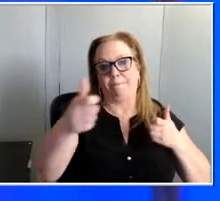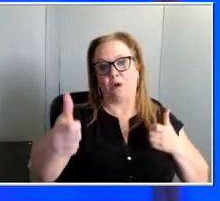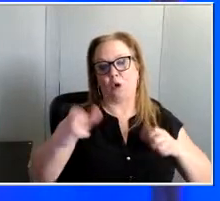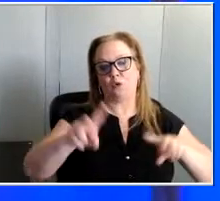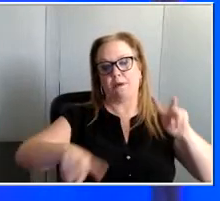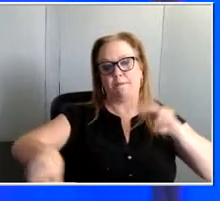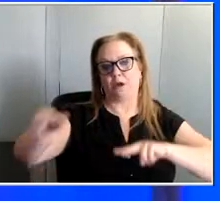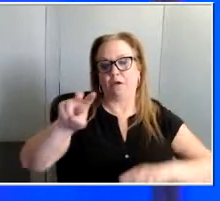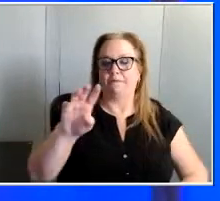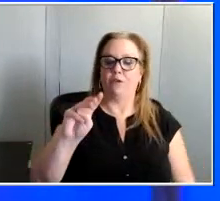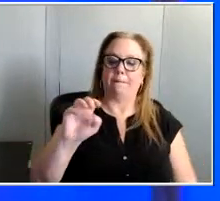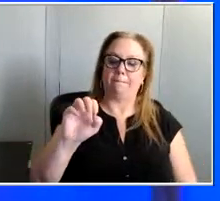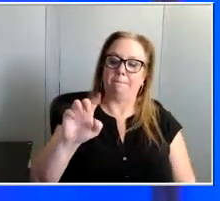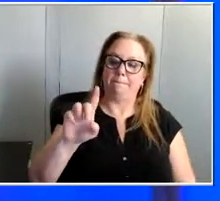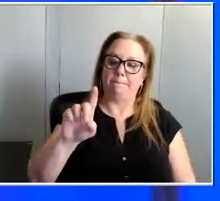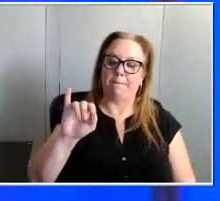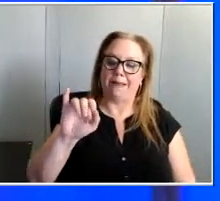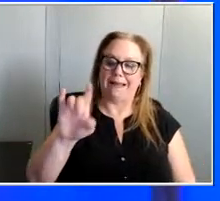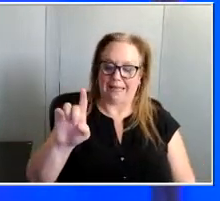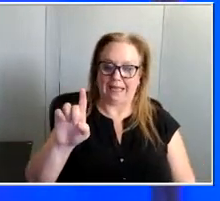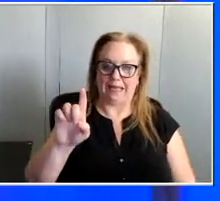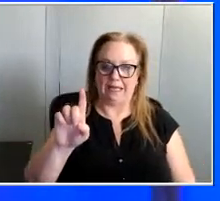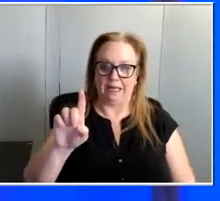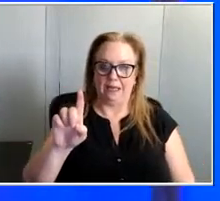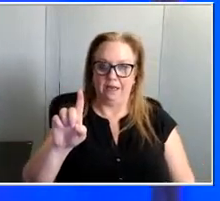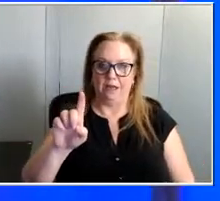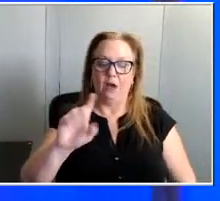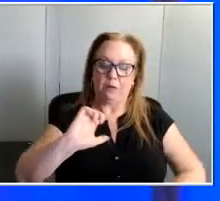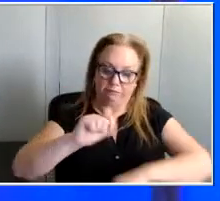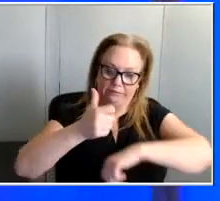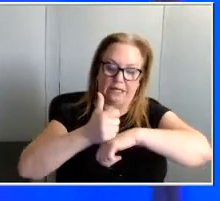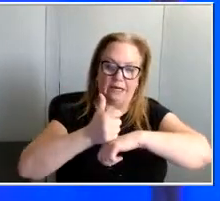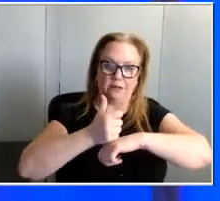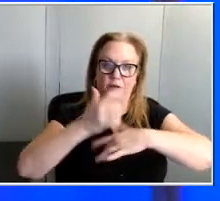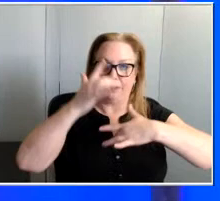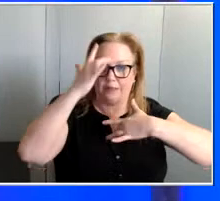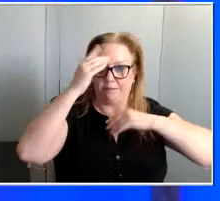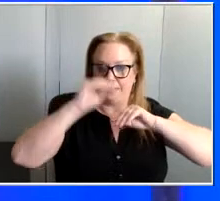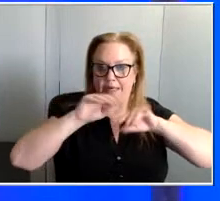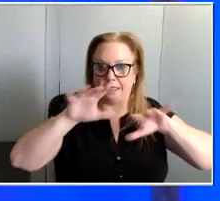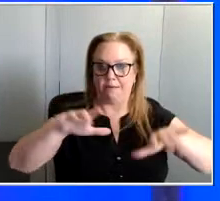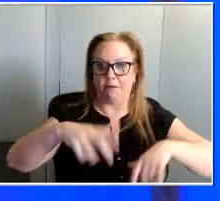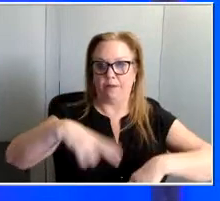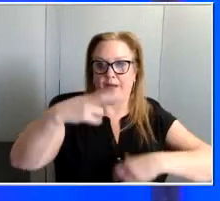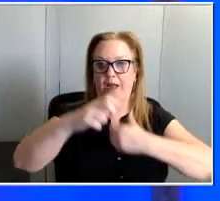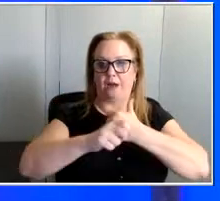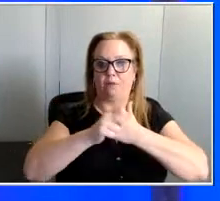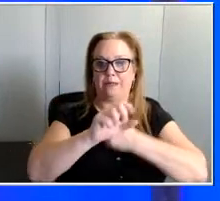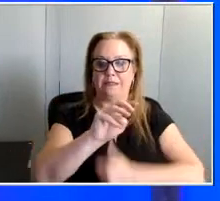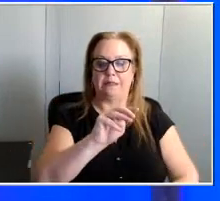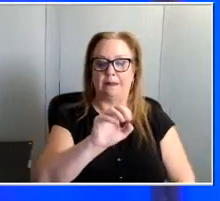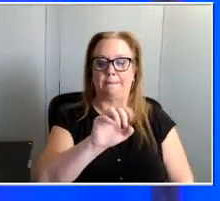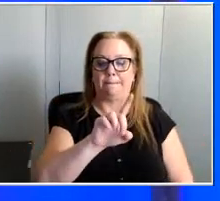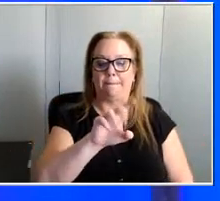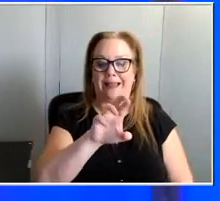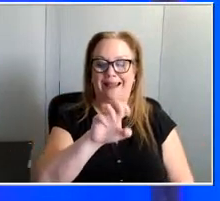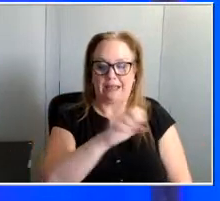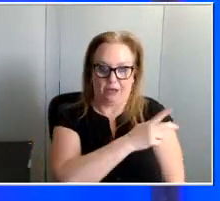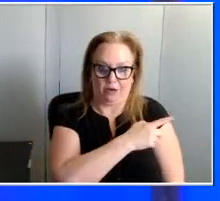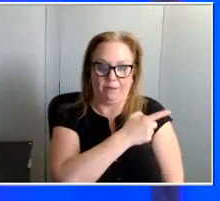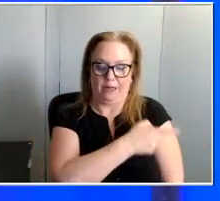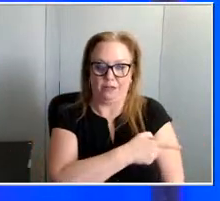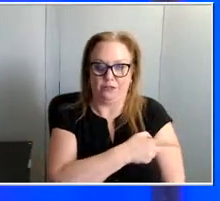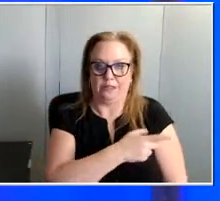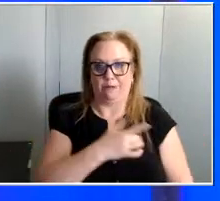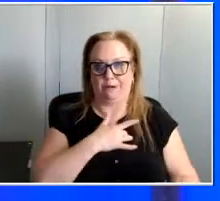Medicaid patients. It's something that we piloted during the pandemic with high-risk Medicare patients that we were concerned about during